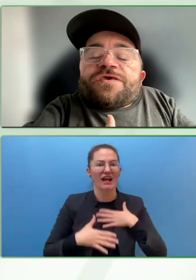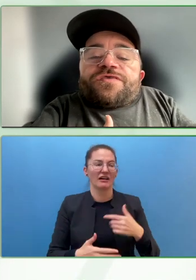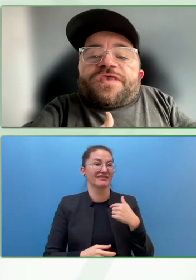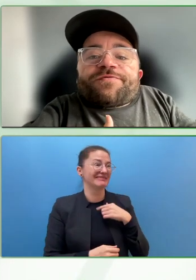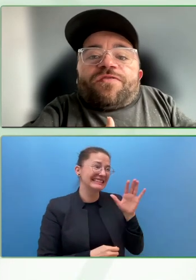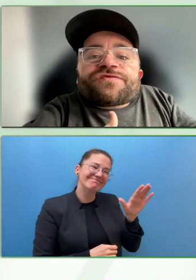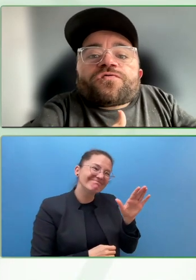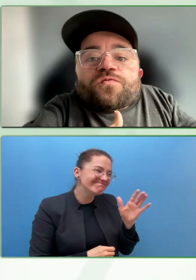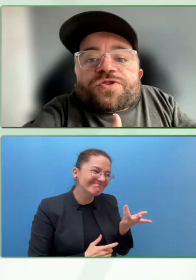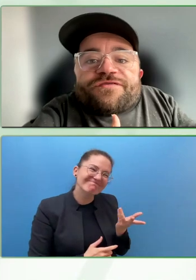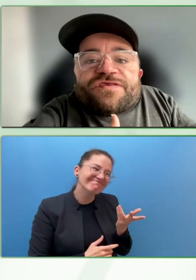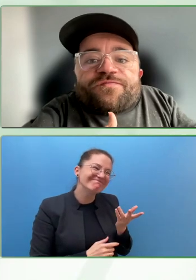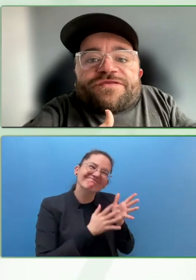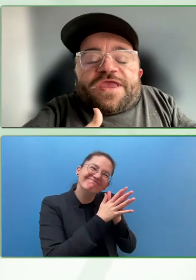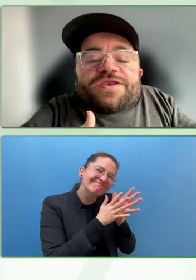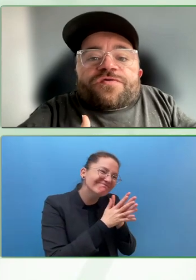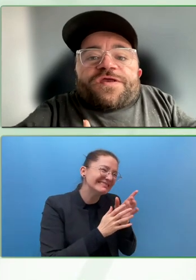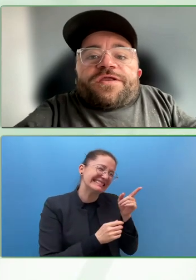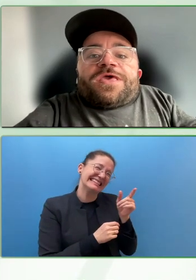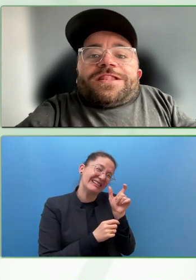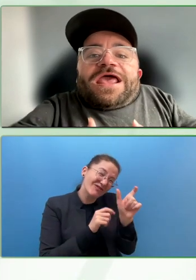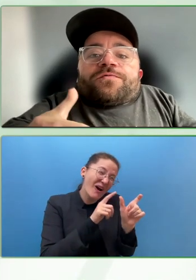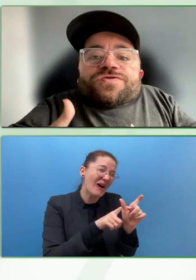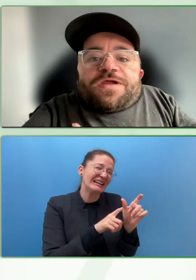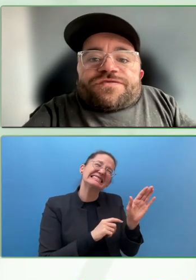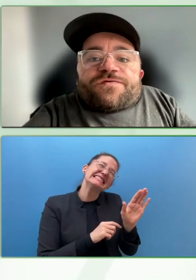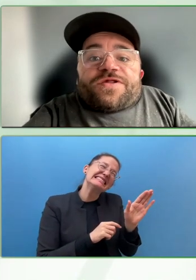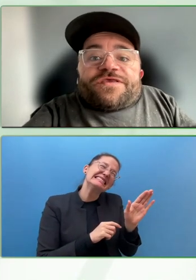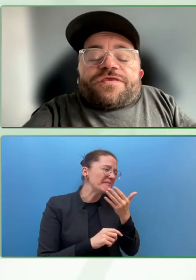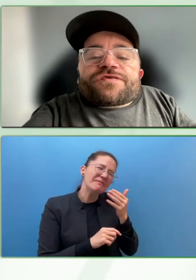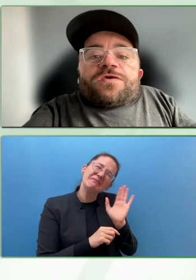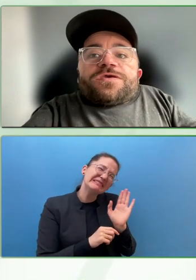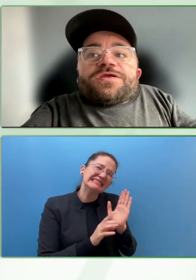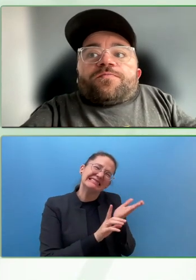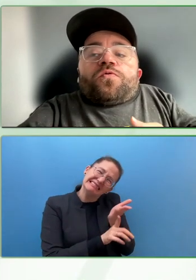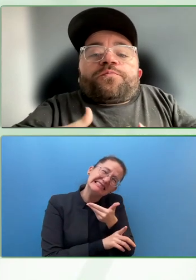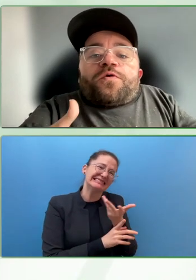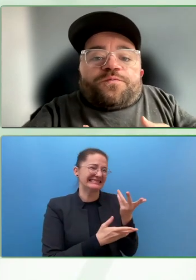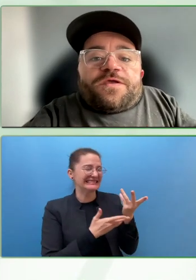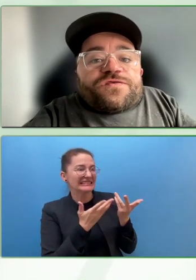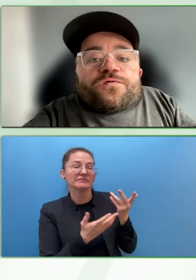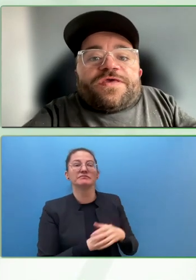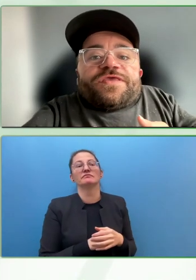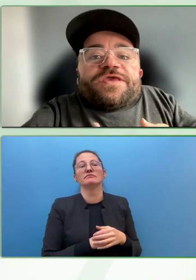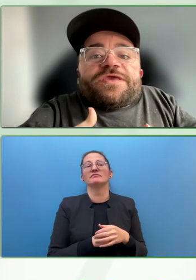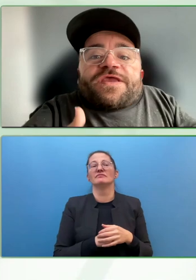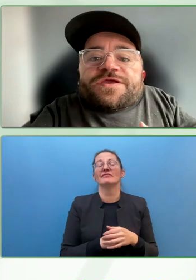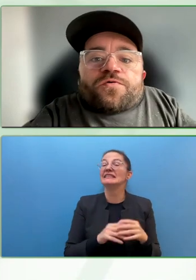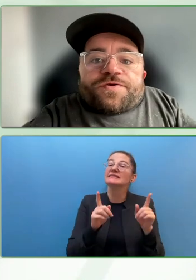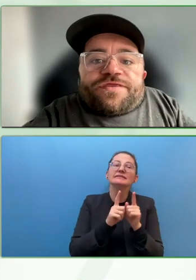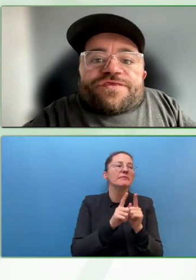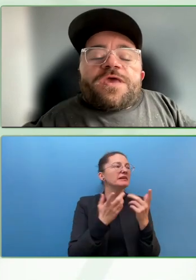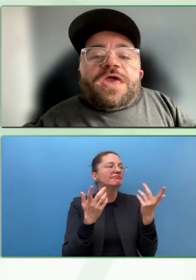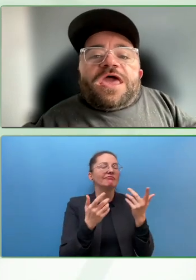is thinking about the social model of disability and using language around disability that's, you know, more appropriate to the